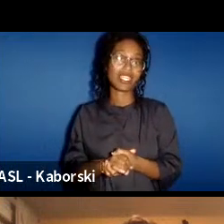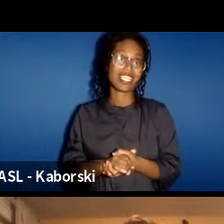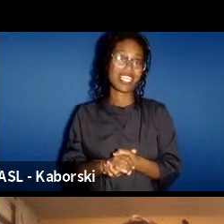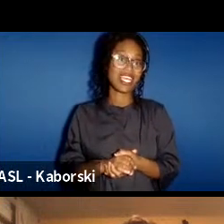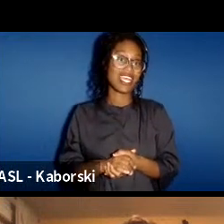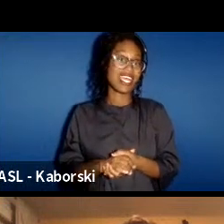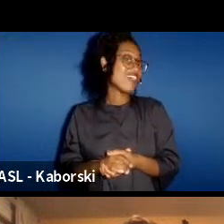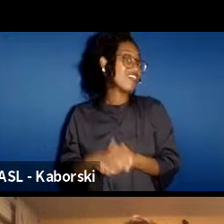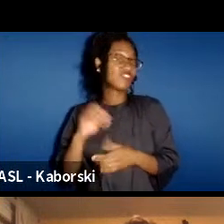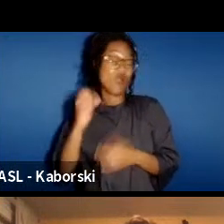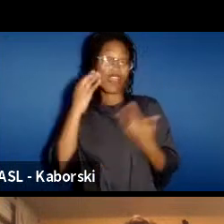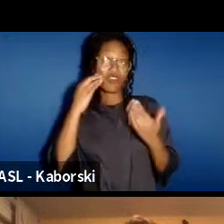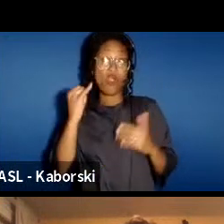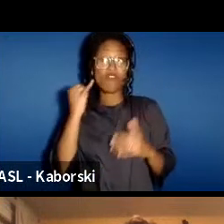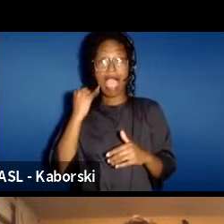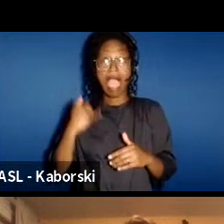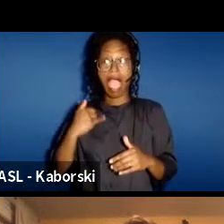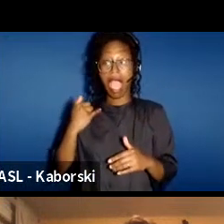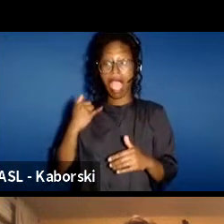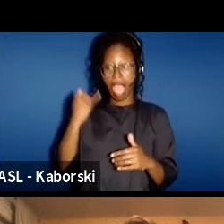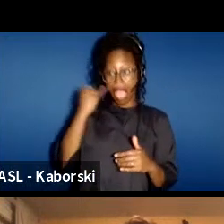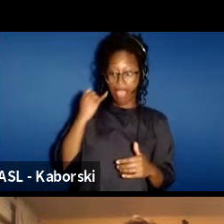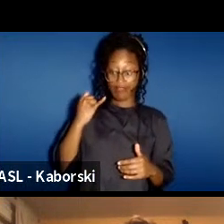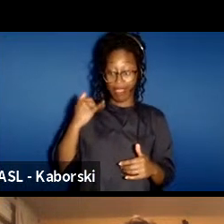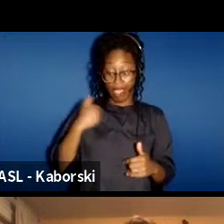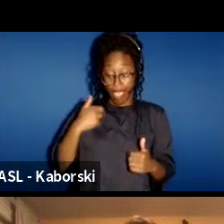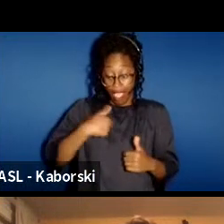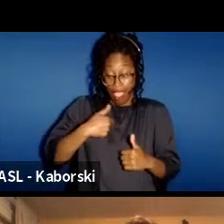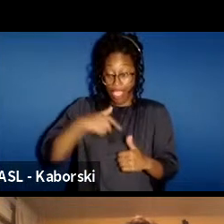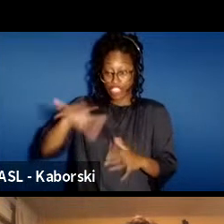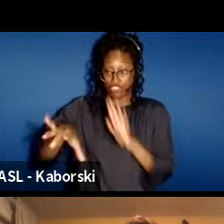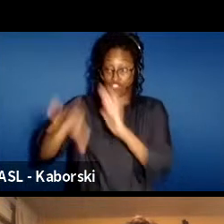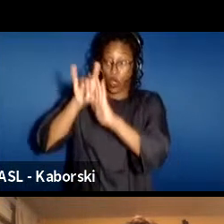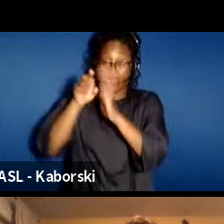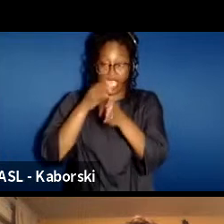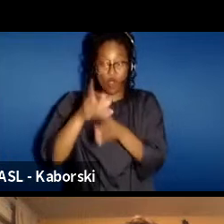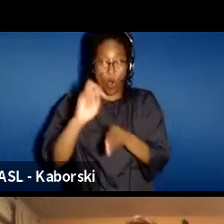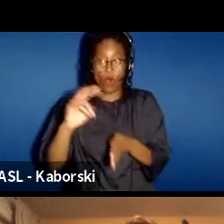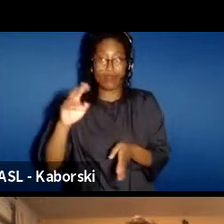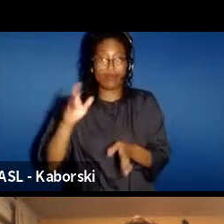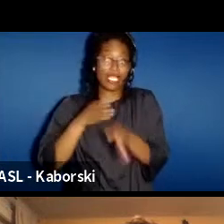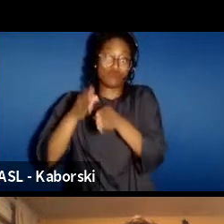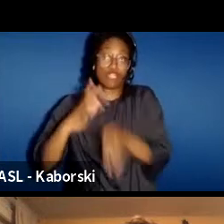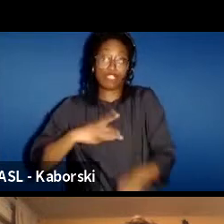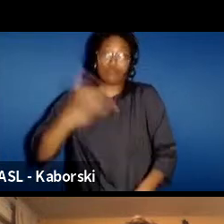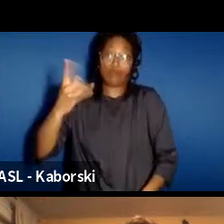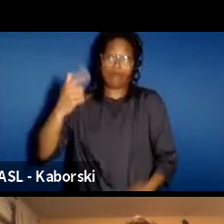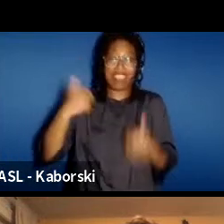I don't know if I chose the industry or it chose me, but I got lucky. It's one of the best ones to work in. So.